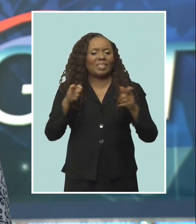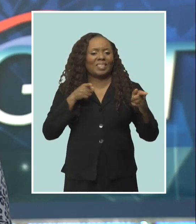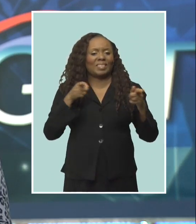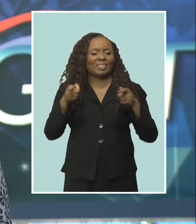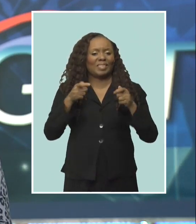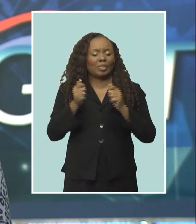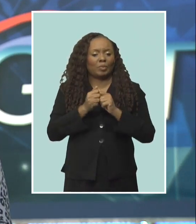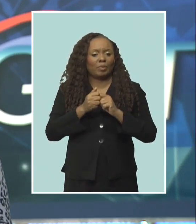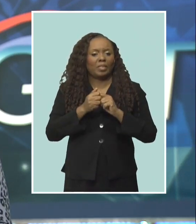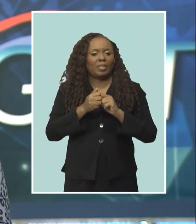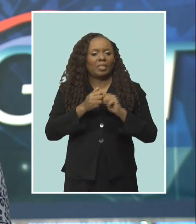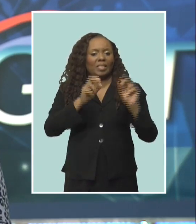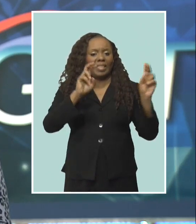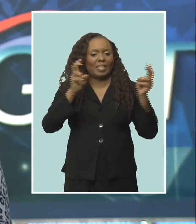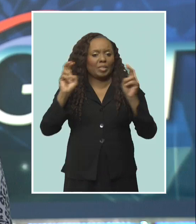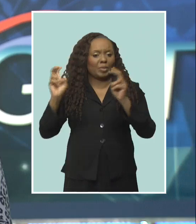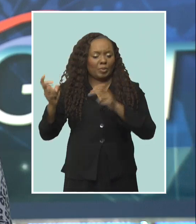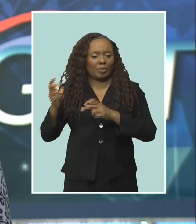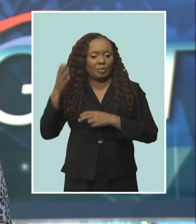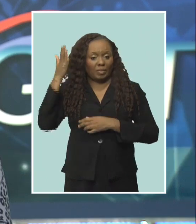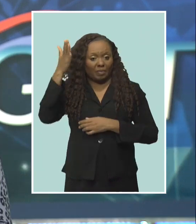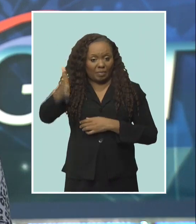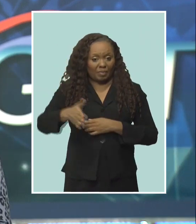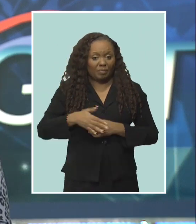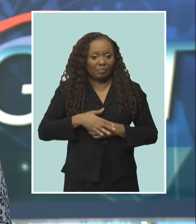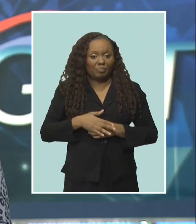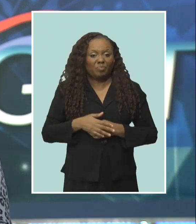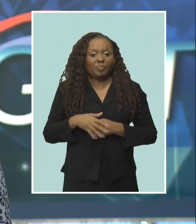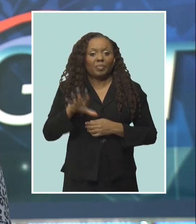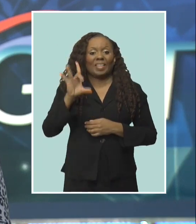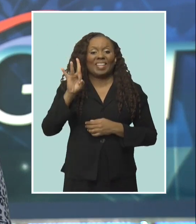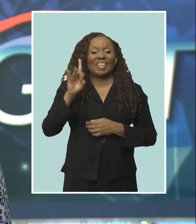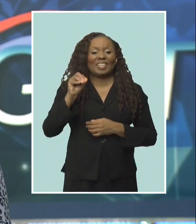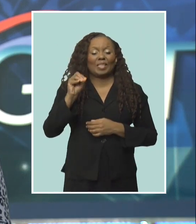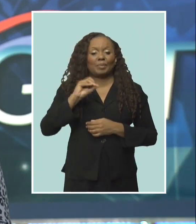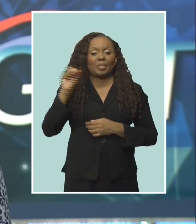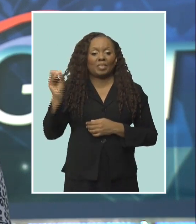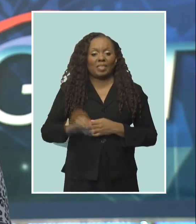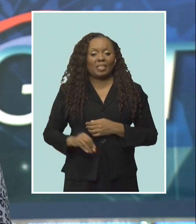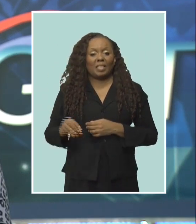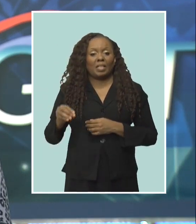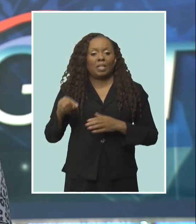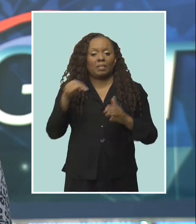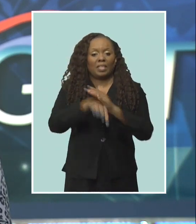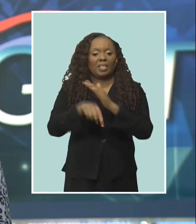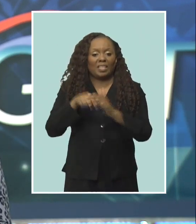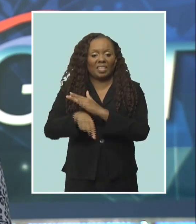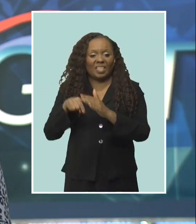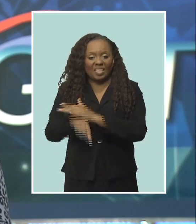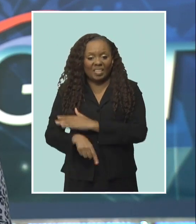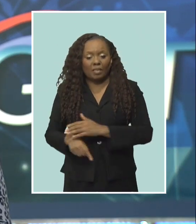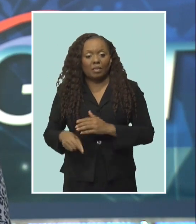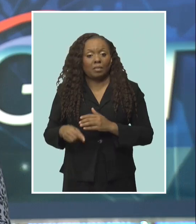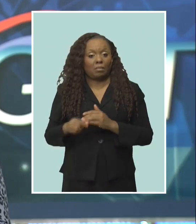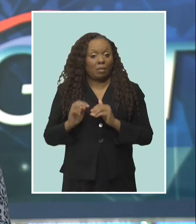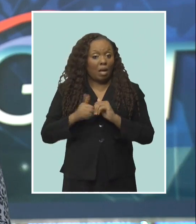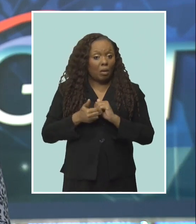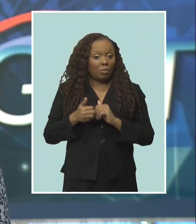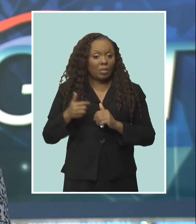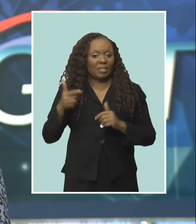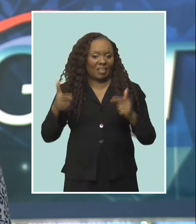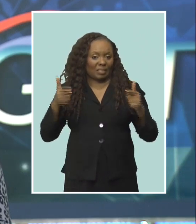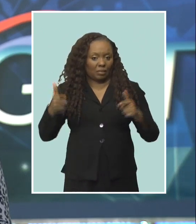ongoing and going forward. He says 80% of the killings are done by firearms, and 90% of